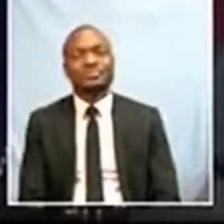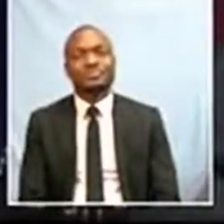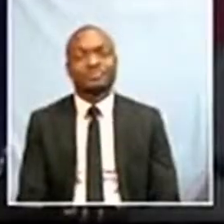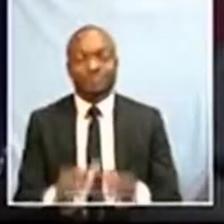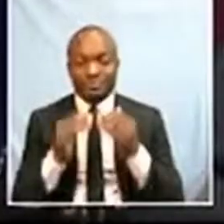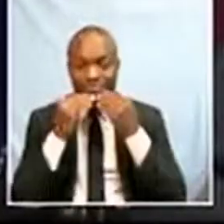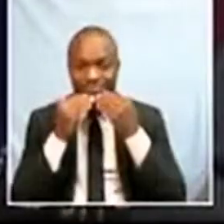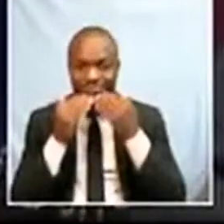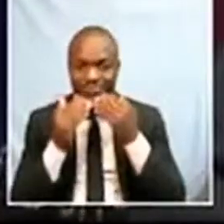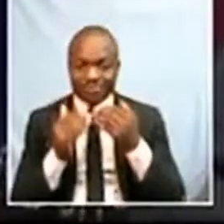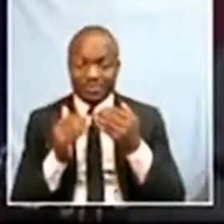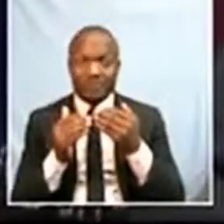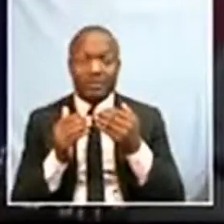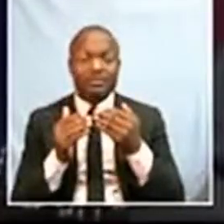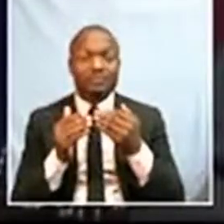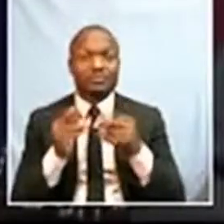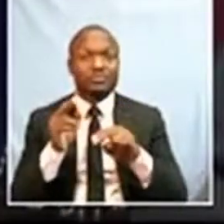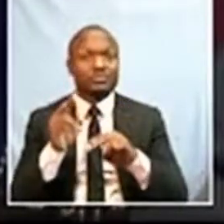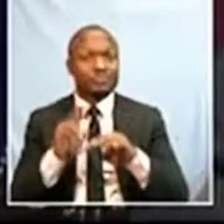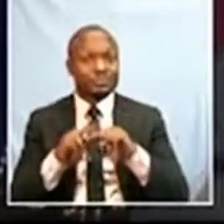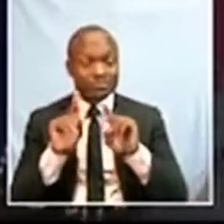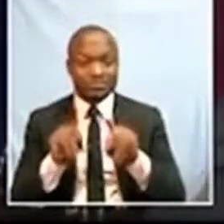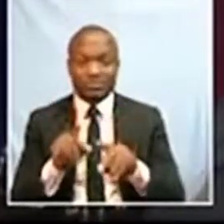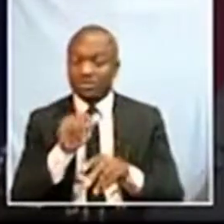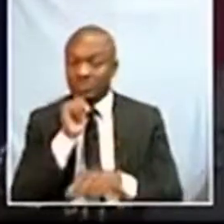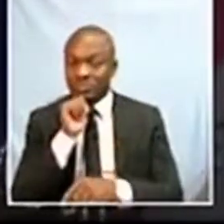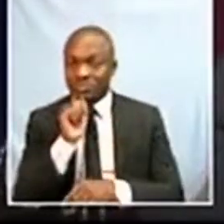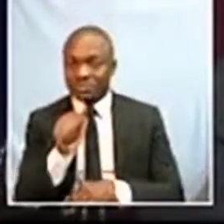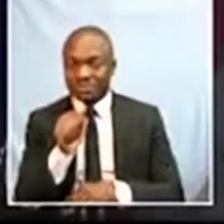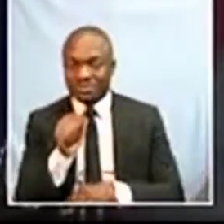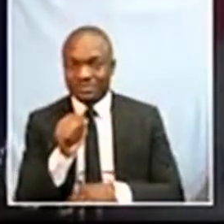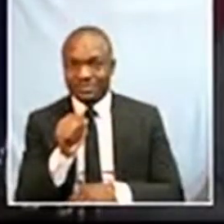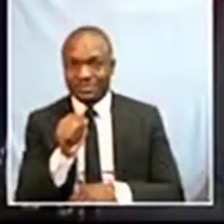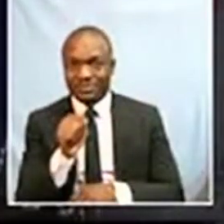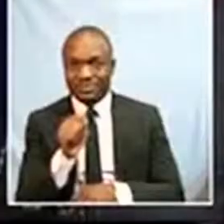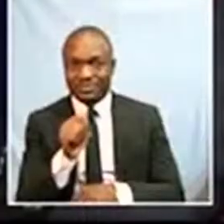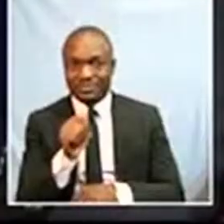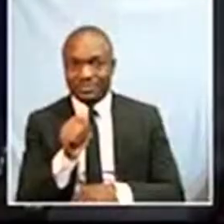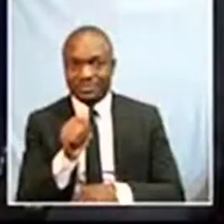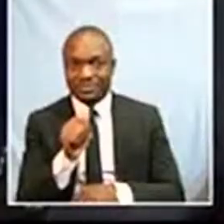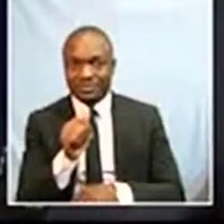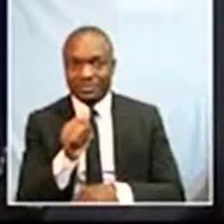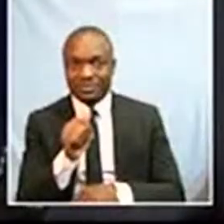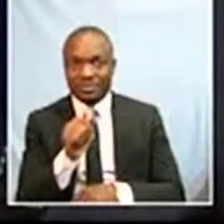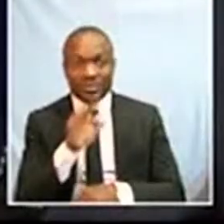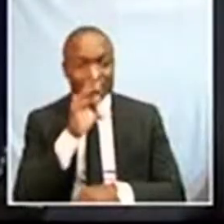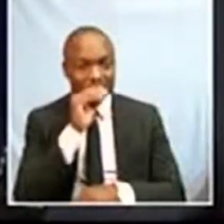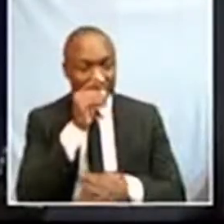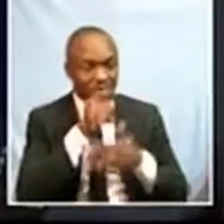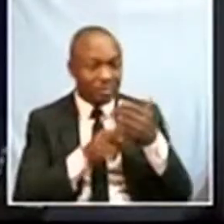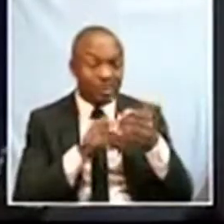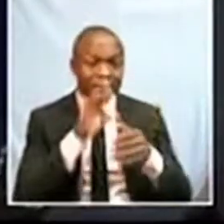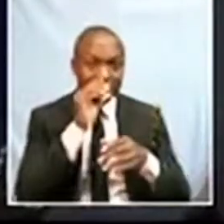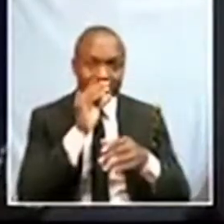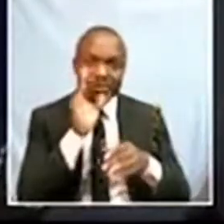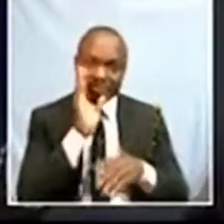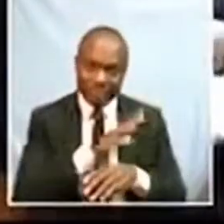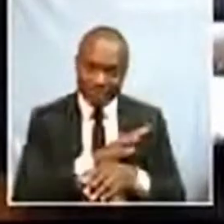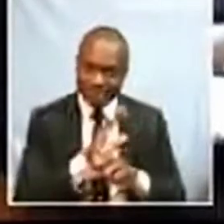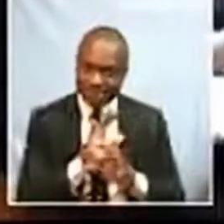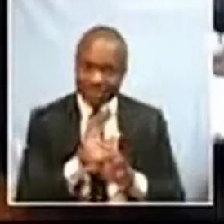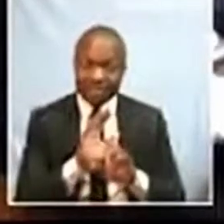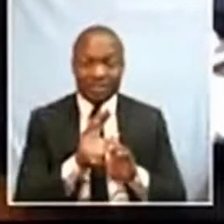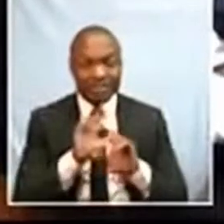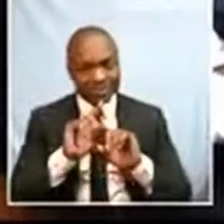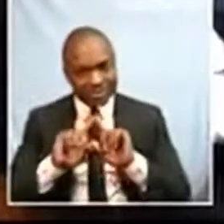Thank you very much. I'm not speaking to what has already been concluded. I'm speaking to a